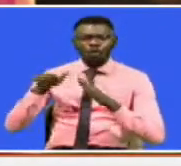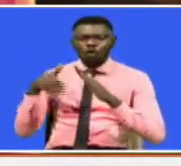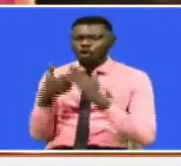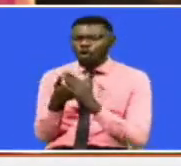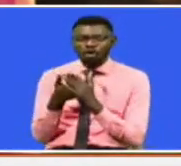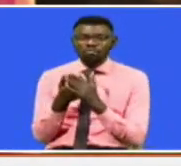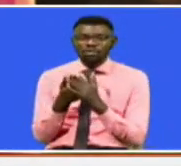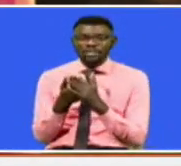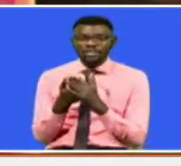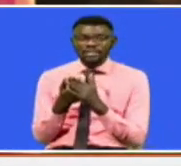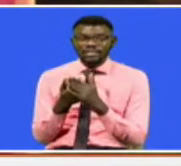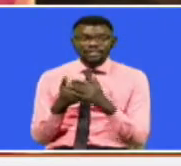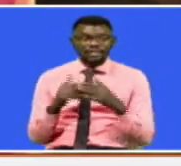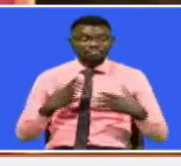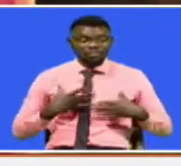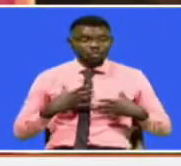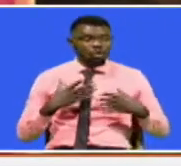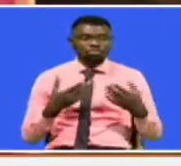assets